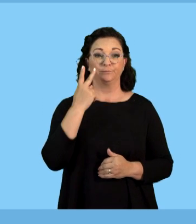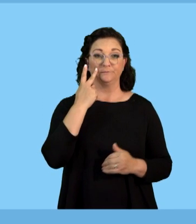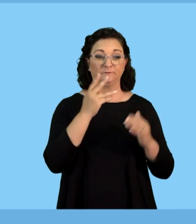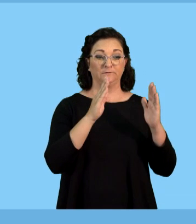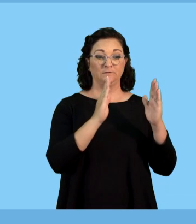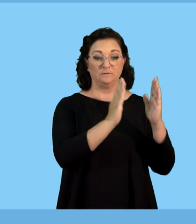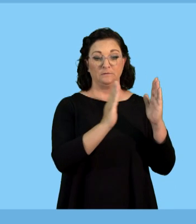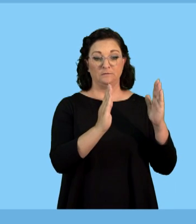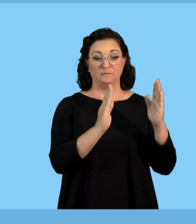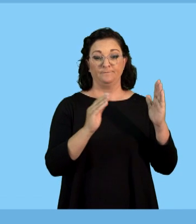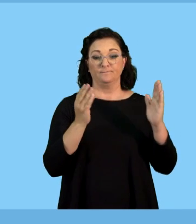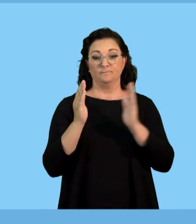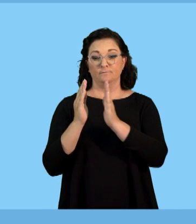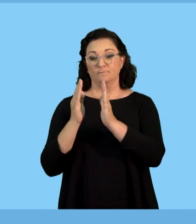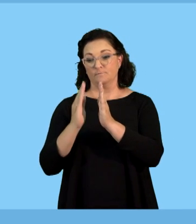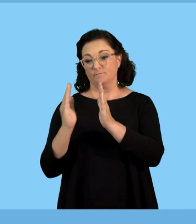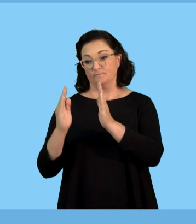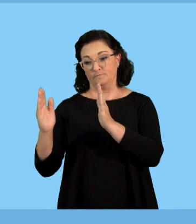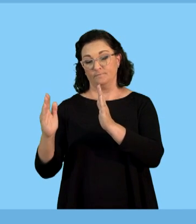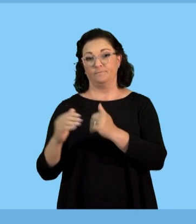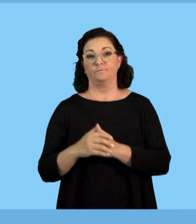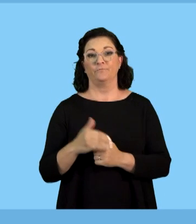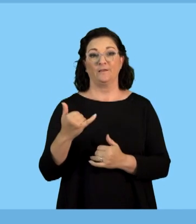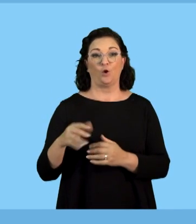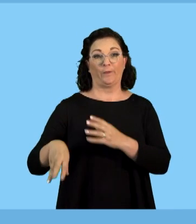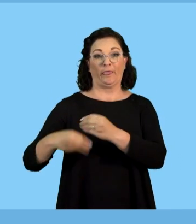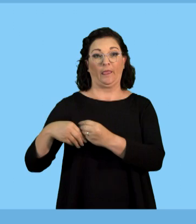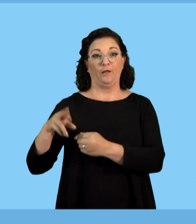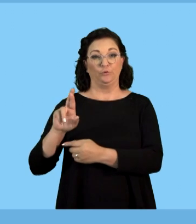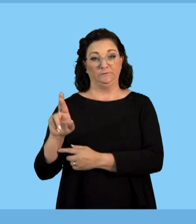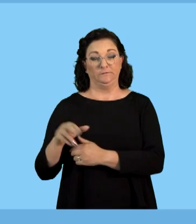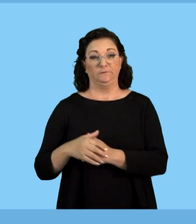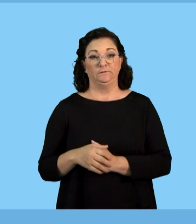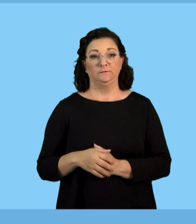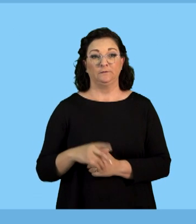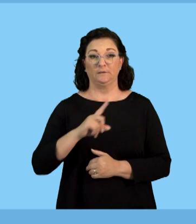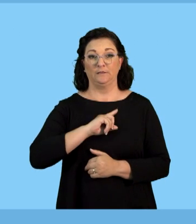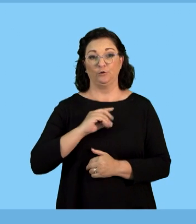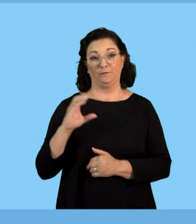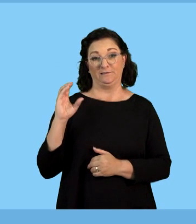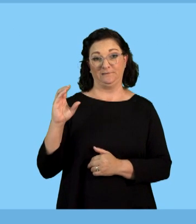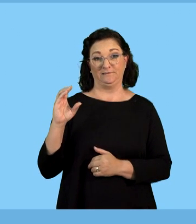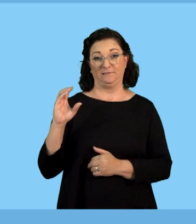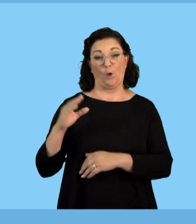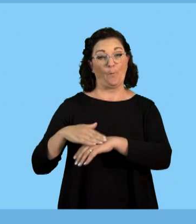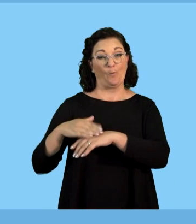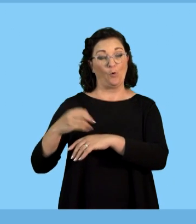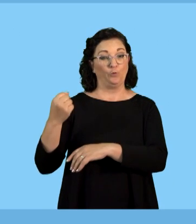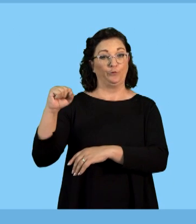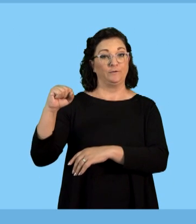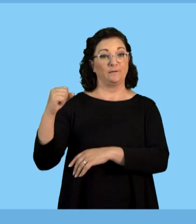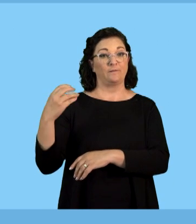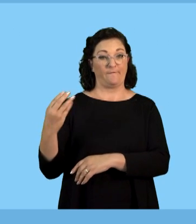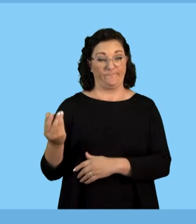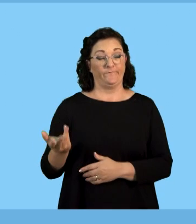adding resistors in parallel, we are decreasing the resistance, which then means that these ones have, or this circuit C has